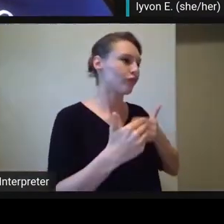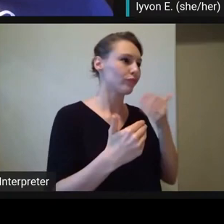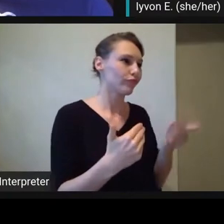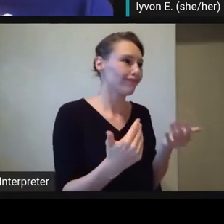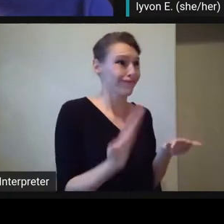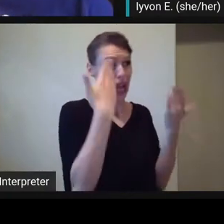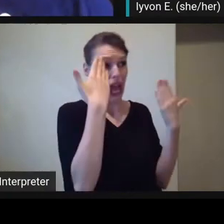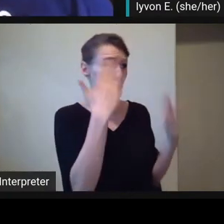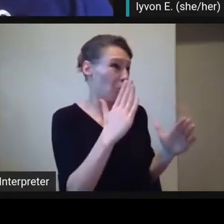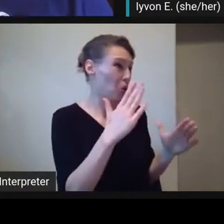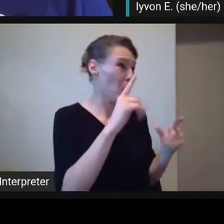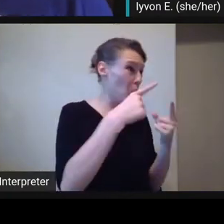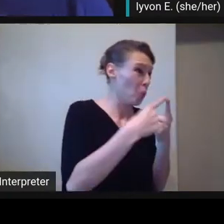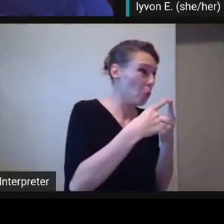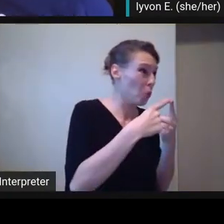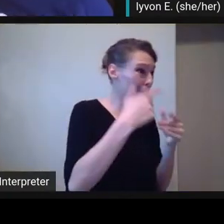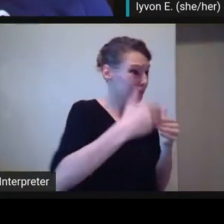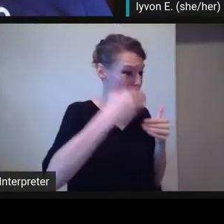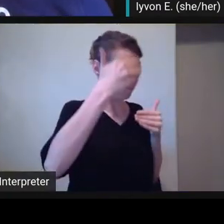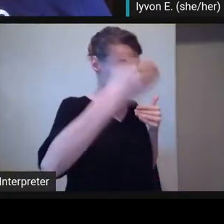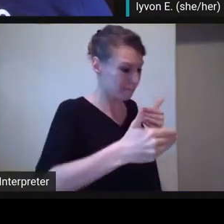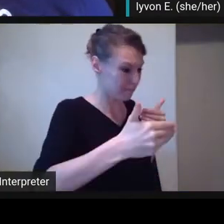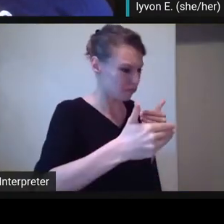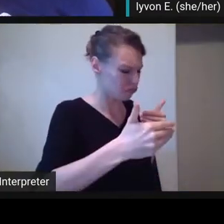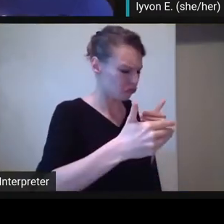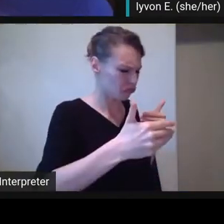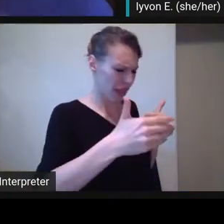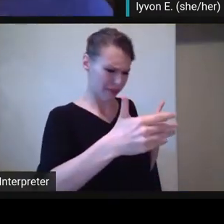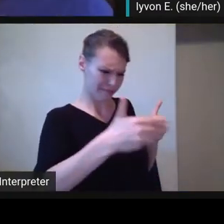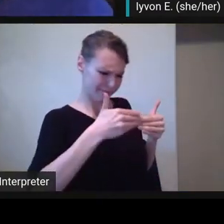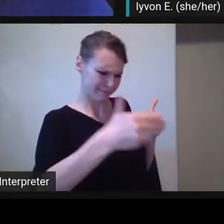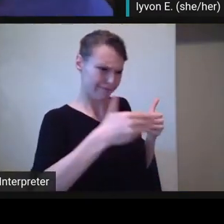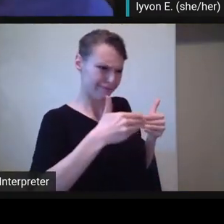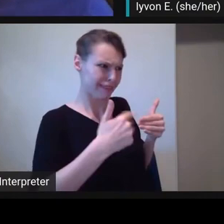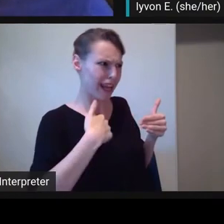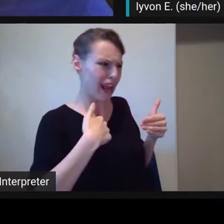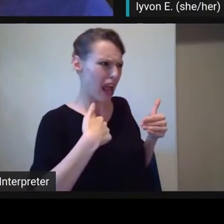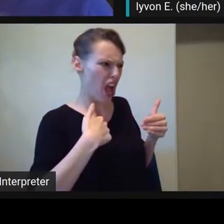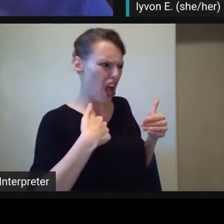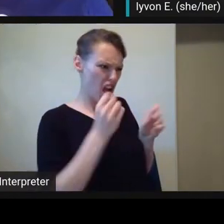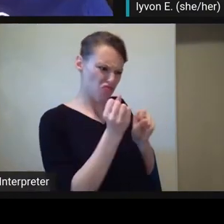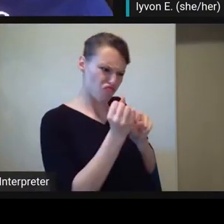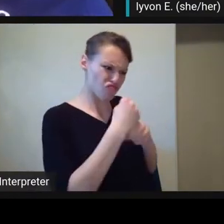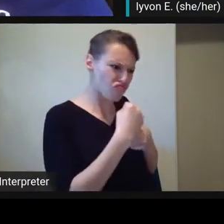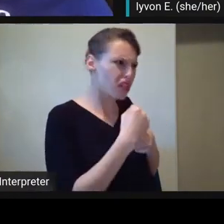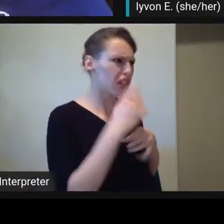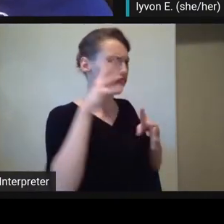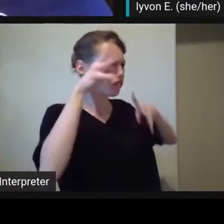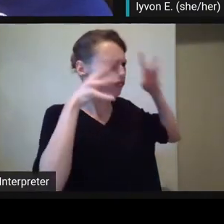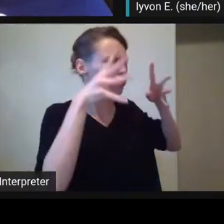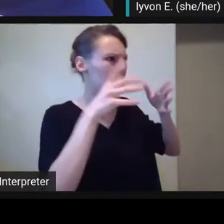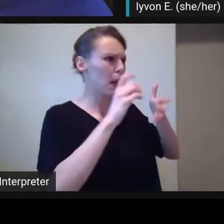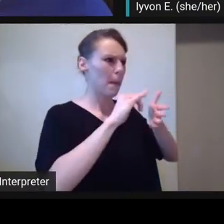next project is gonna be. What if I take that time to make the exact project that I want? And I